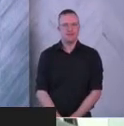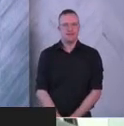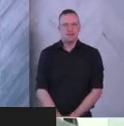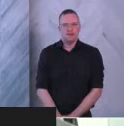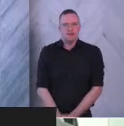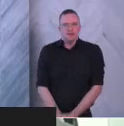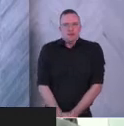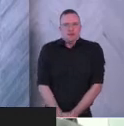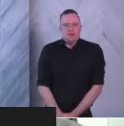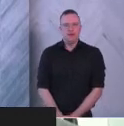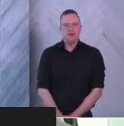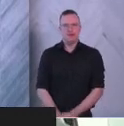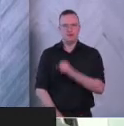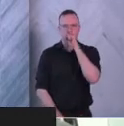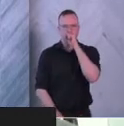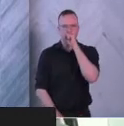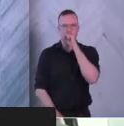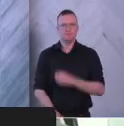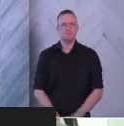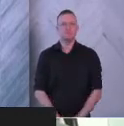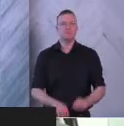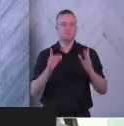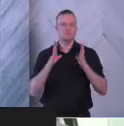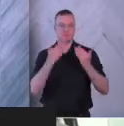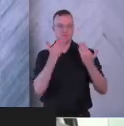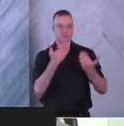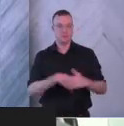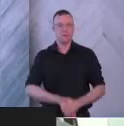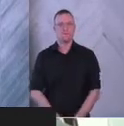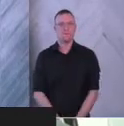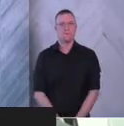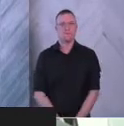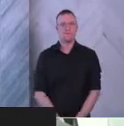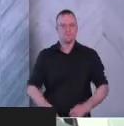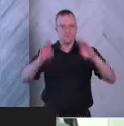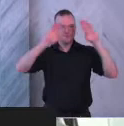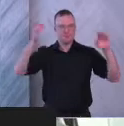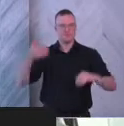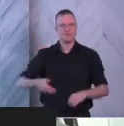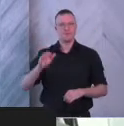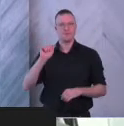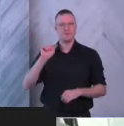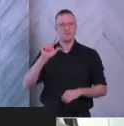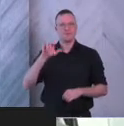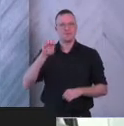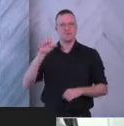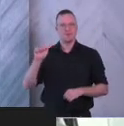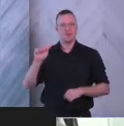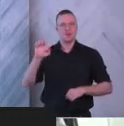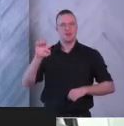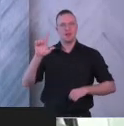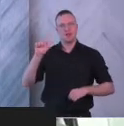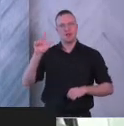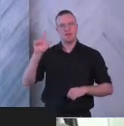Sounds good, okay, Otherwise, it was great. okay, Anytime. thank you. Hello, my name is Aisha Alperzadi, and I represent the Islamic community